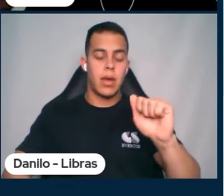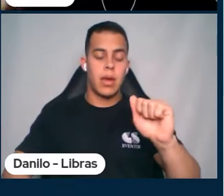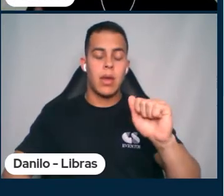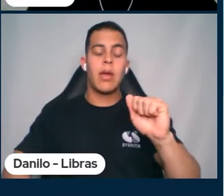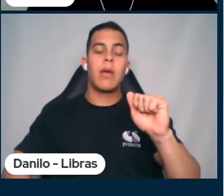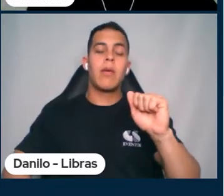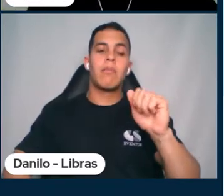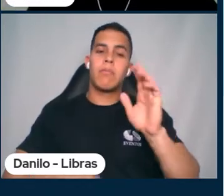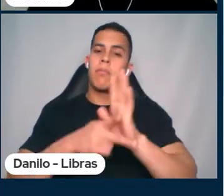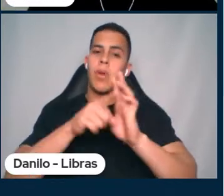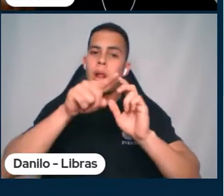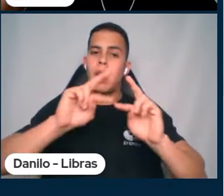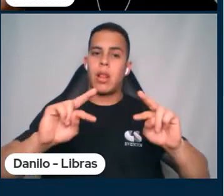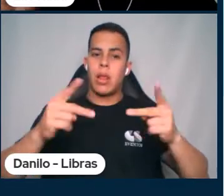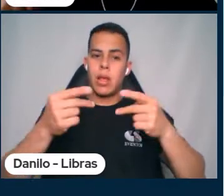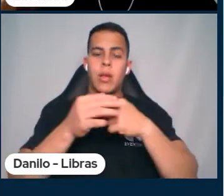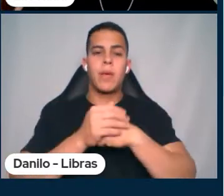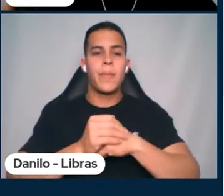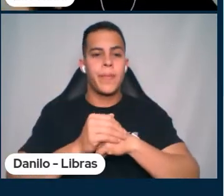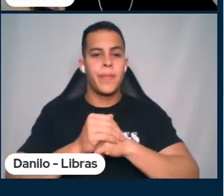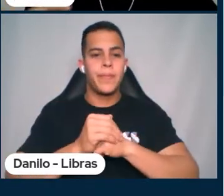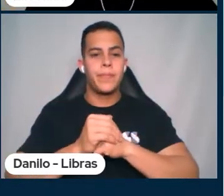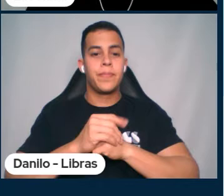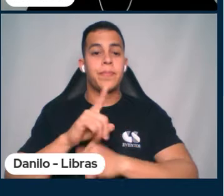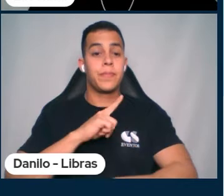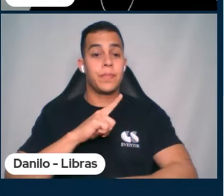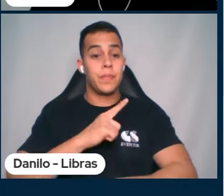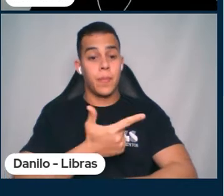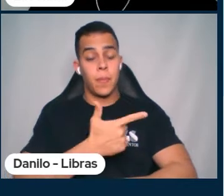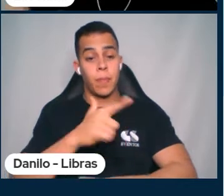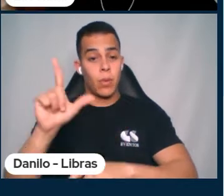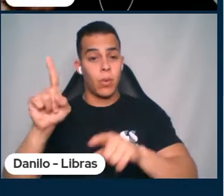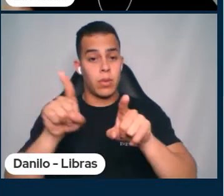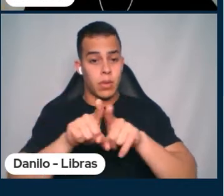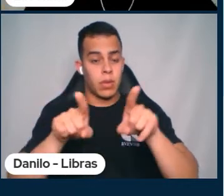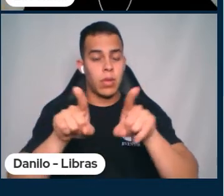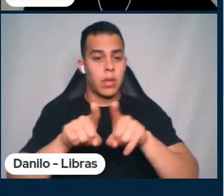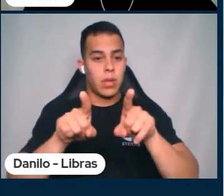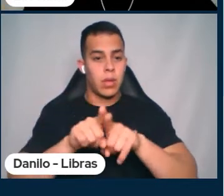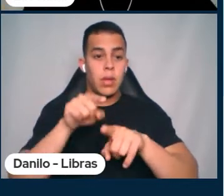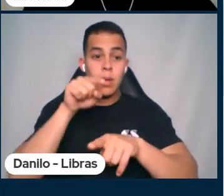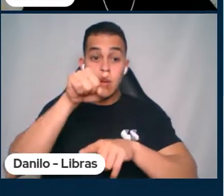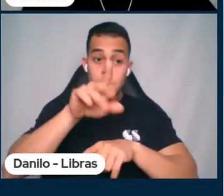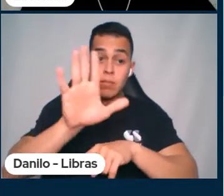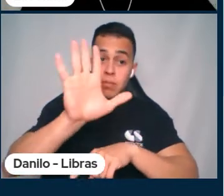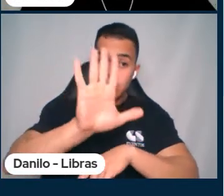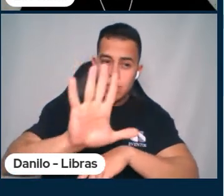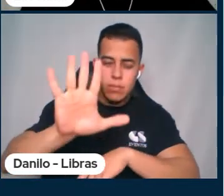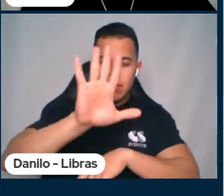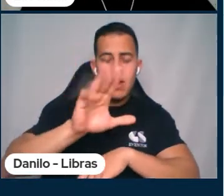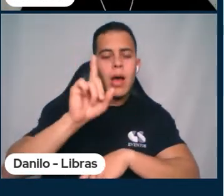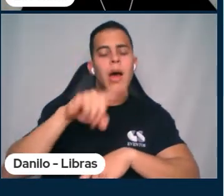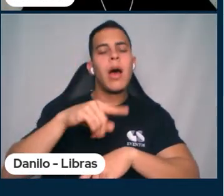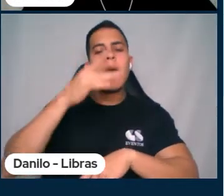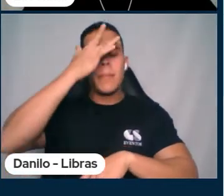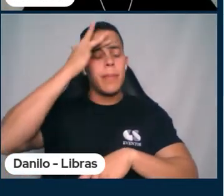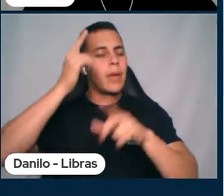a set of questions. When we click on them, we see the answer. Google automatically provides those